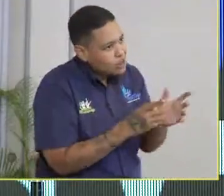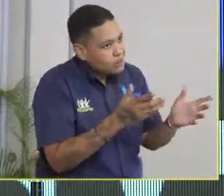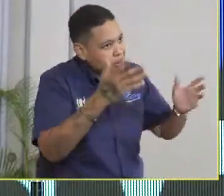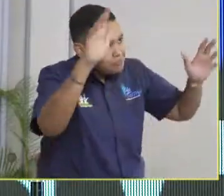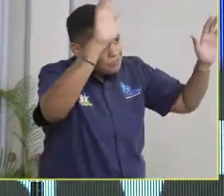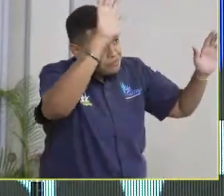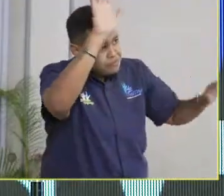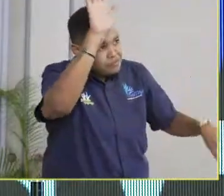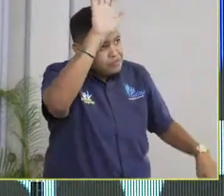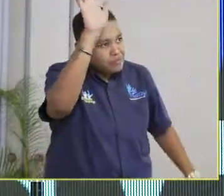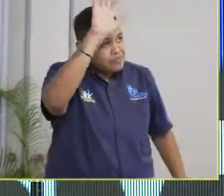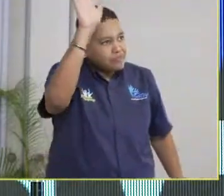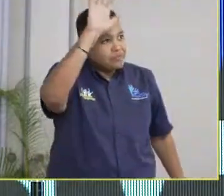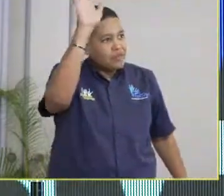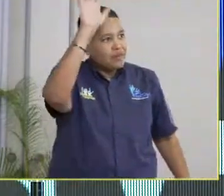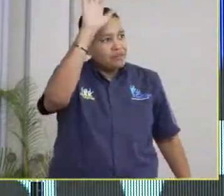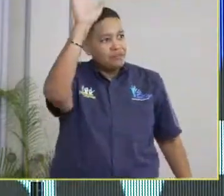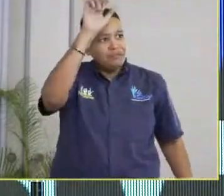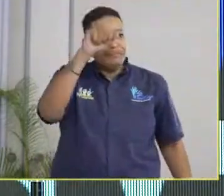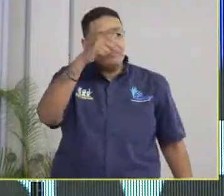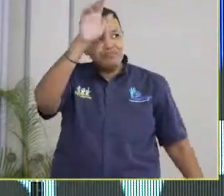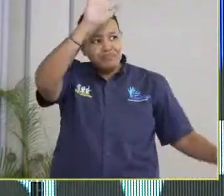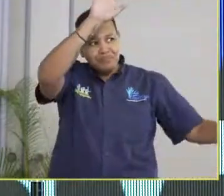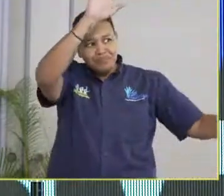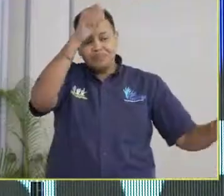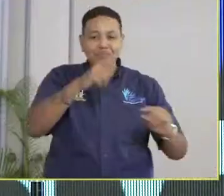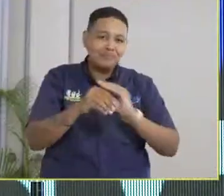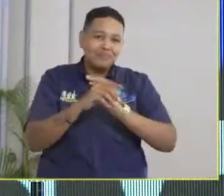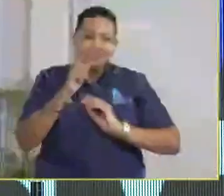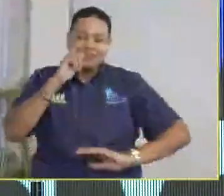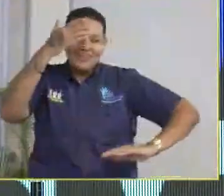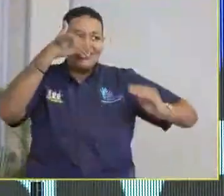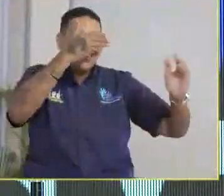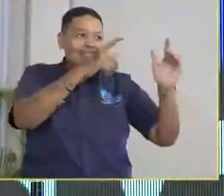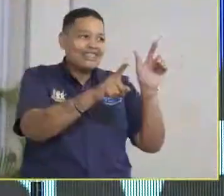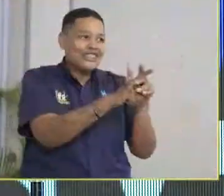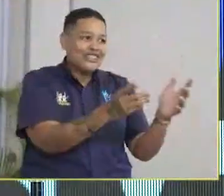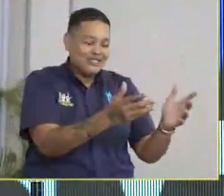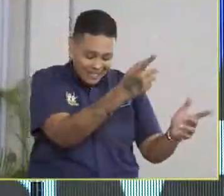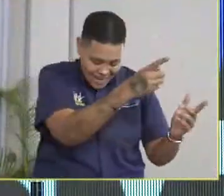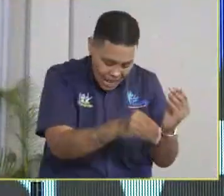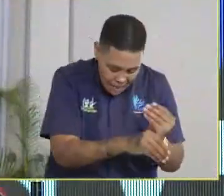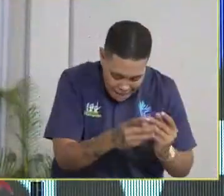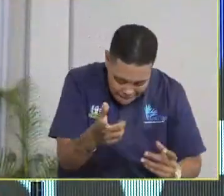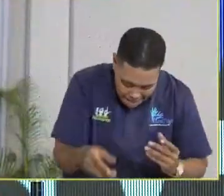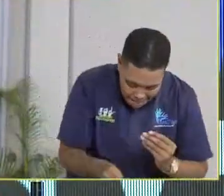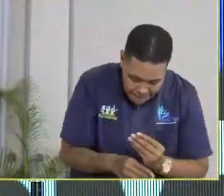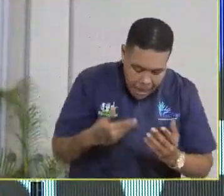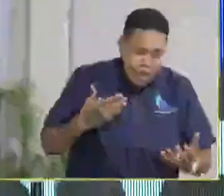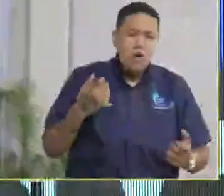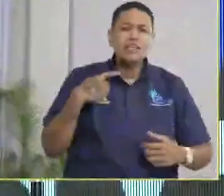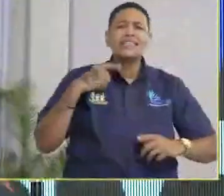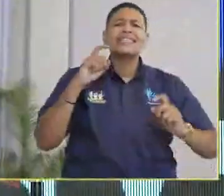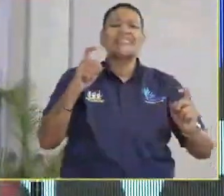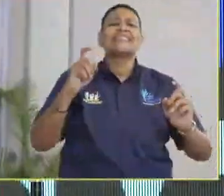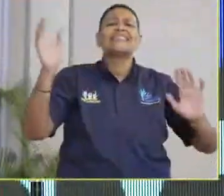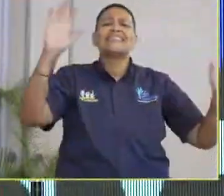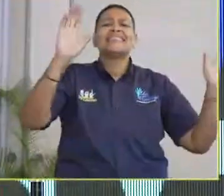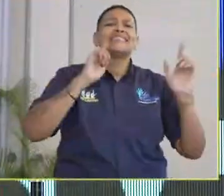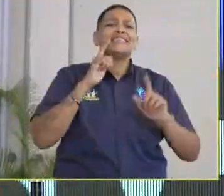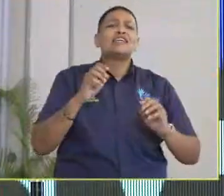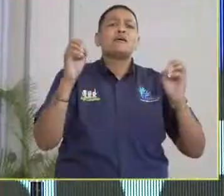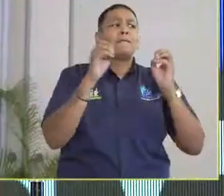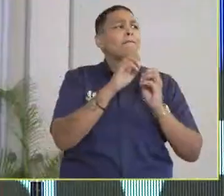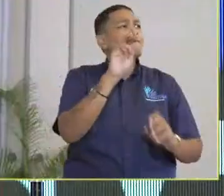just wave for us so we can acknowledge you? Thank you so much, ma'am, for being here. And I also want to big up again Mr.